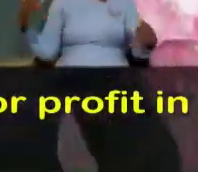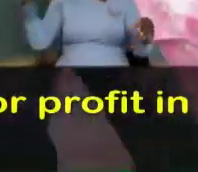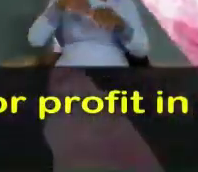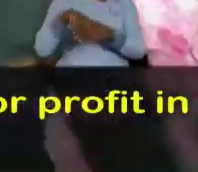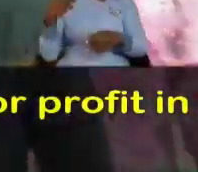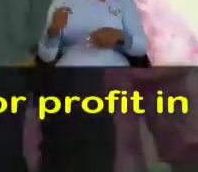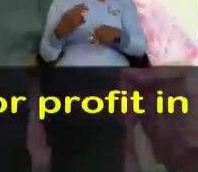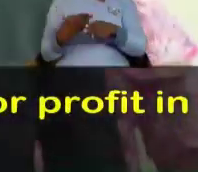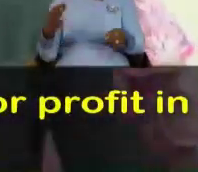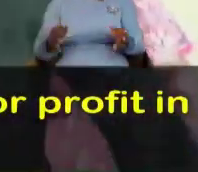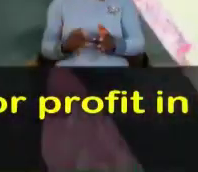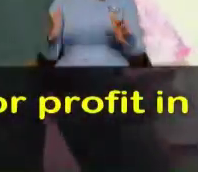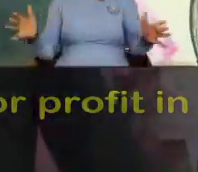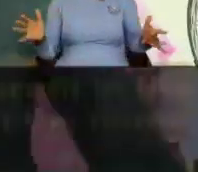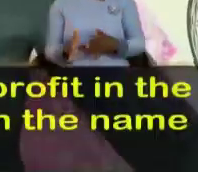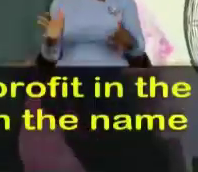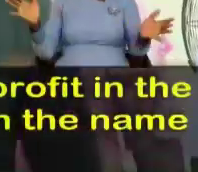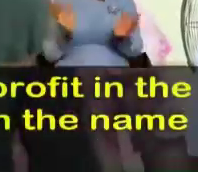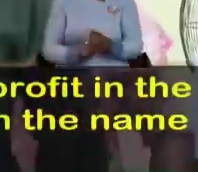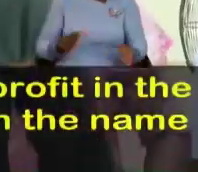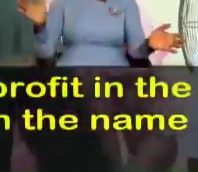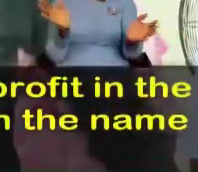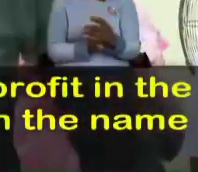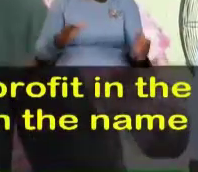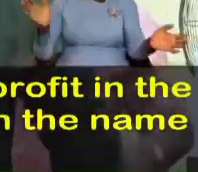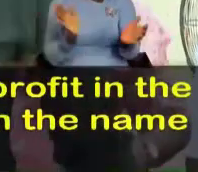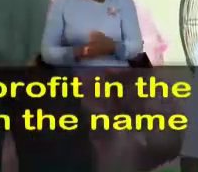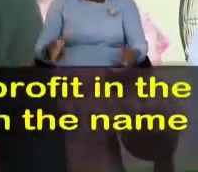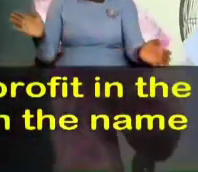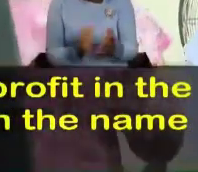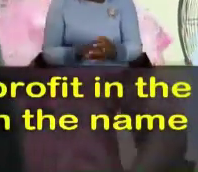of Jesus.